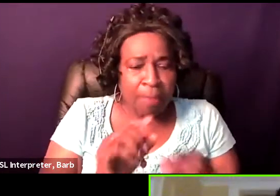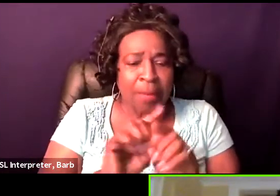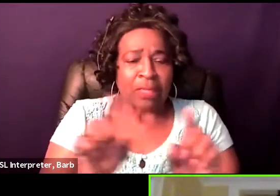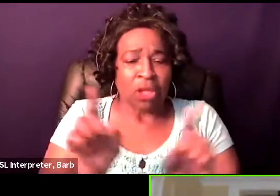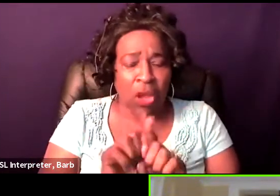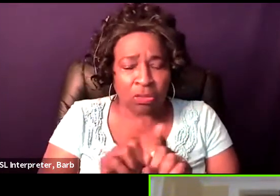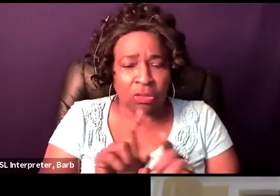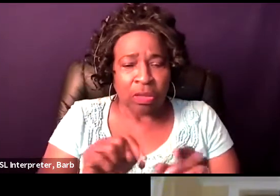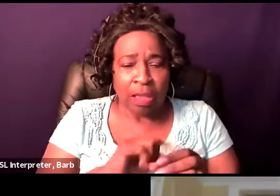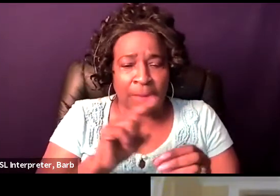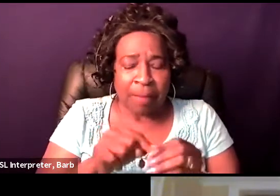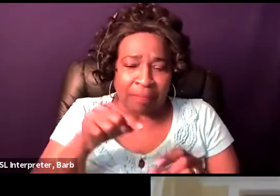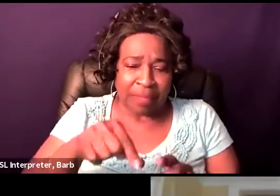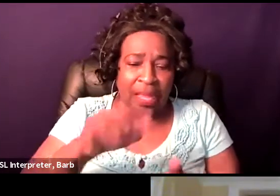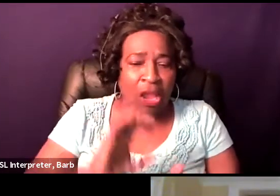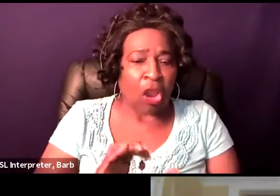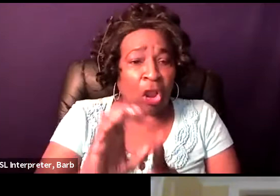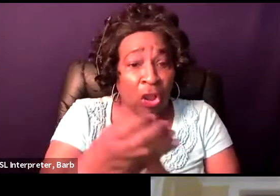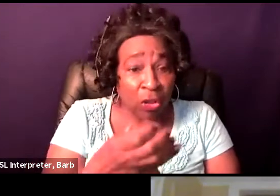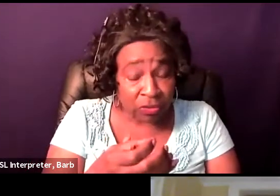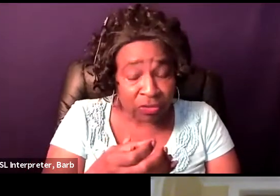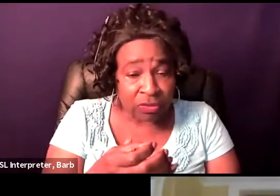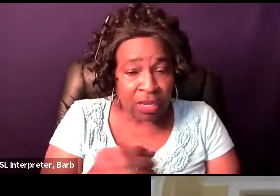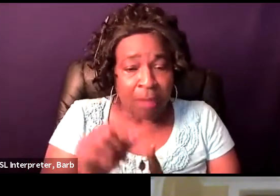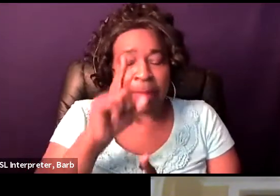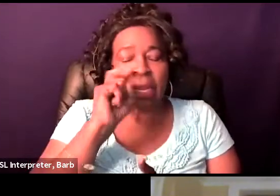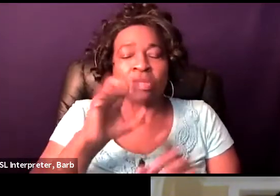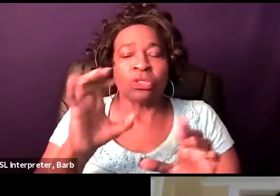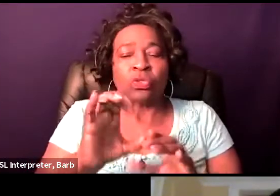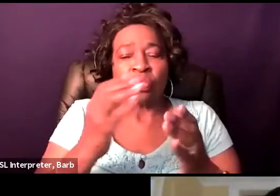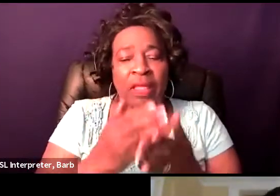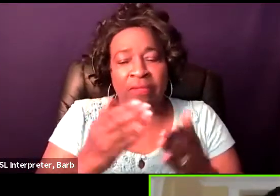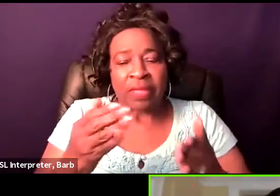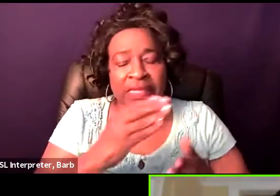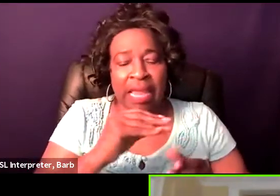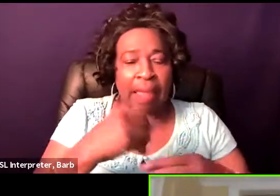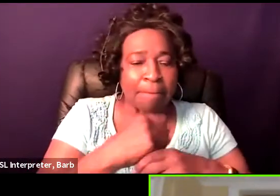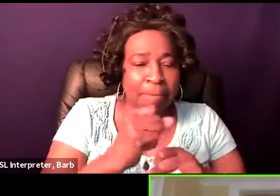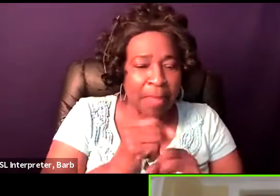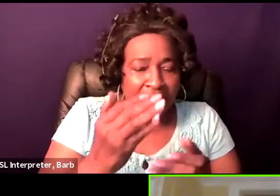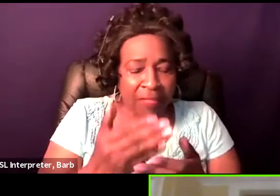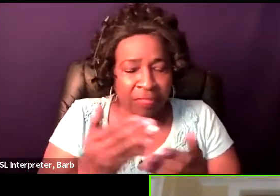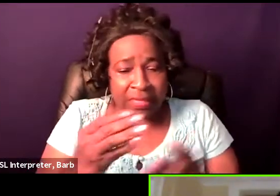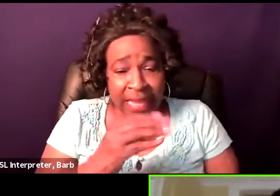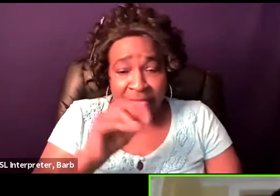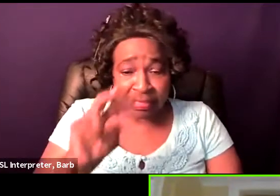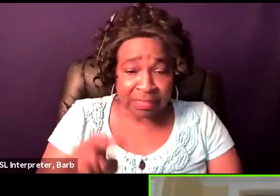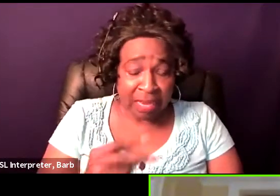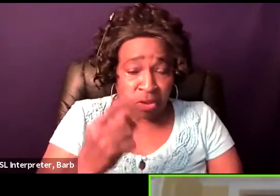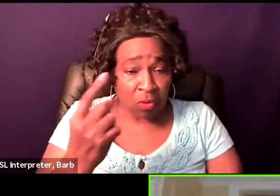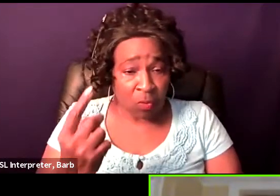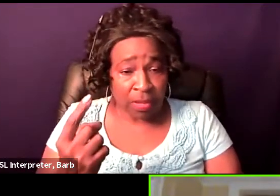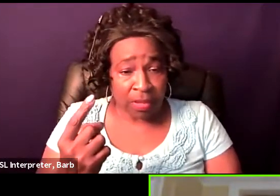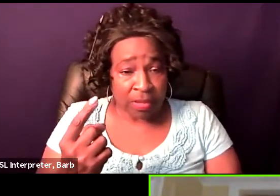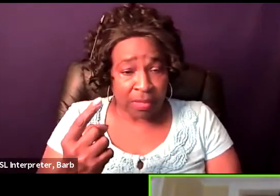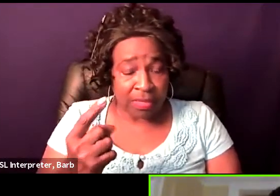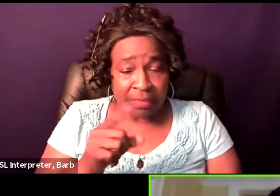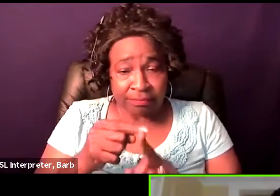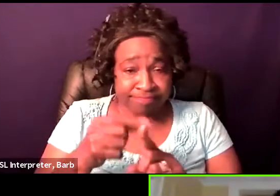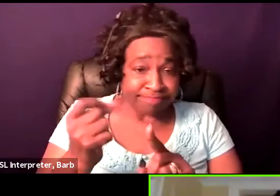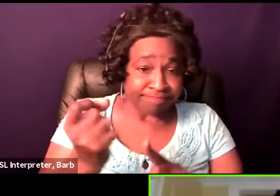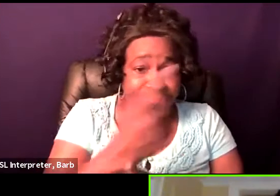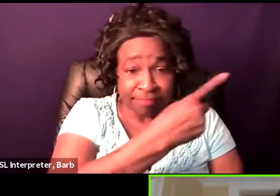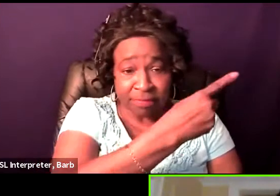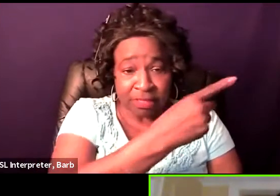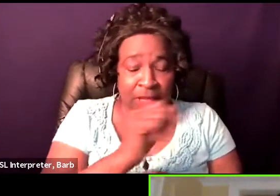mythology of a culture, yes. right? Because it's doing things and making things. And then the yeah. second one, which is kind of out of left field, but it comes from